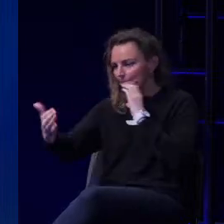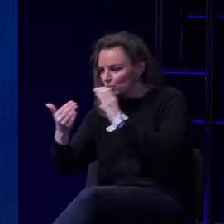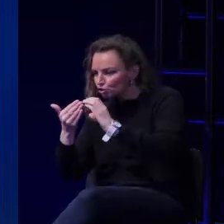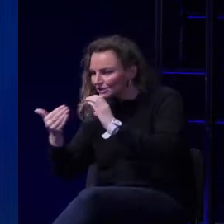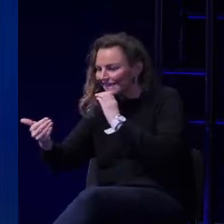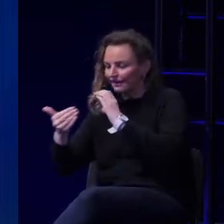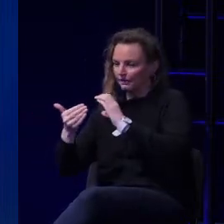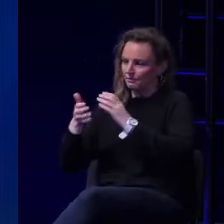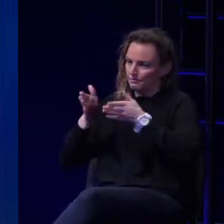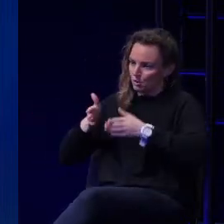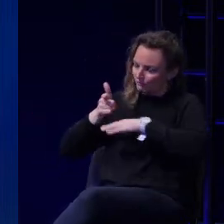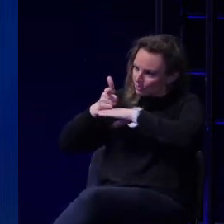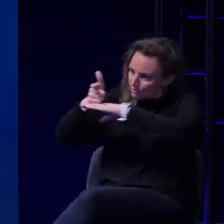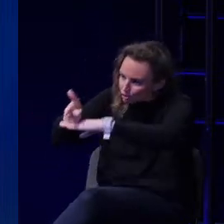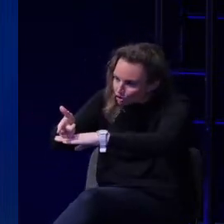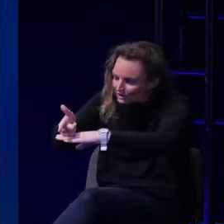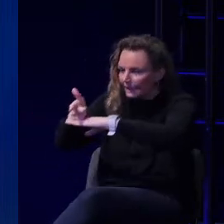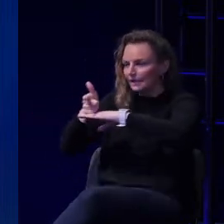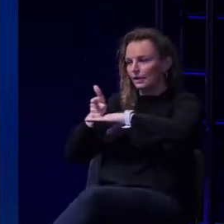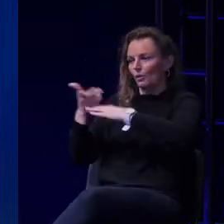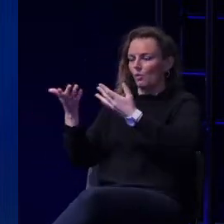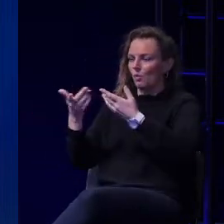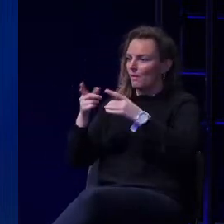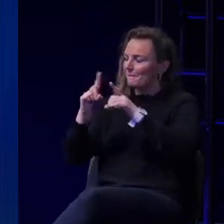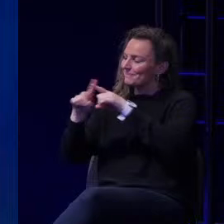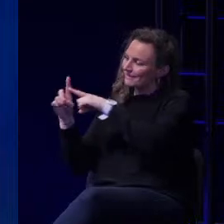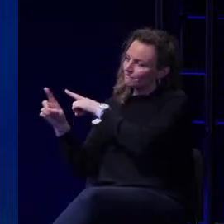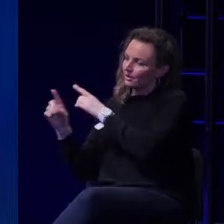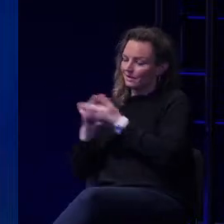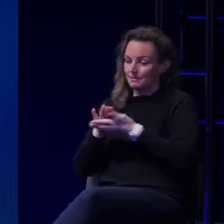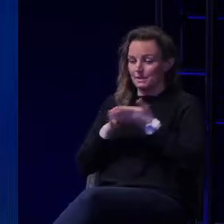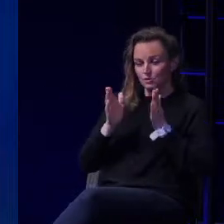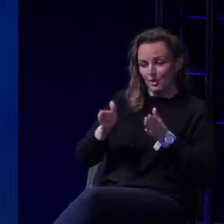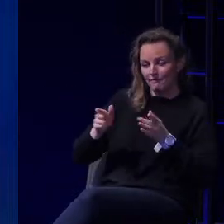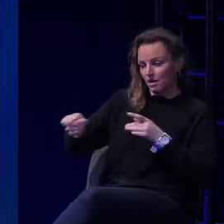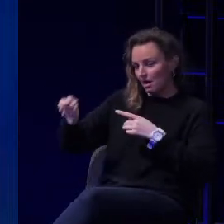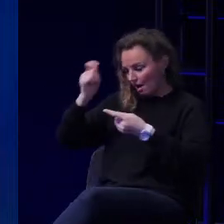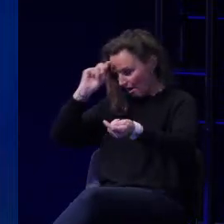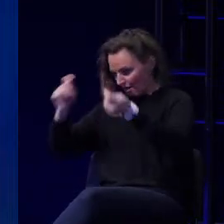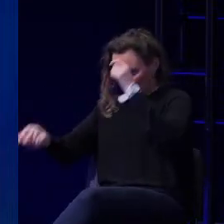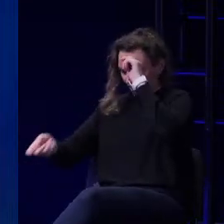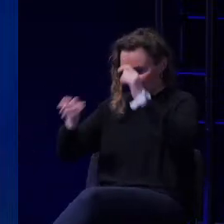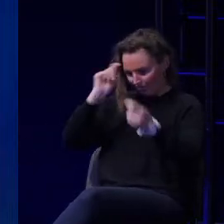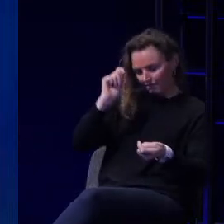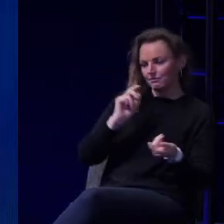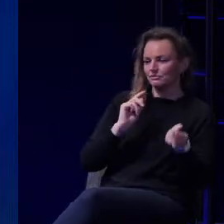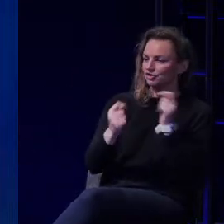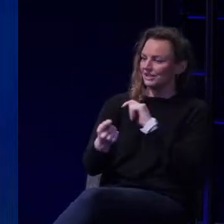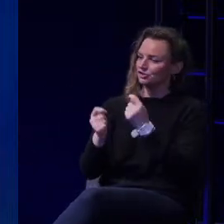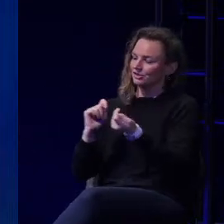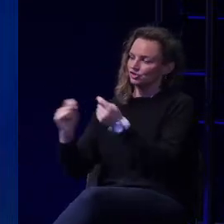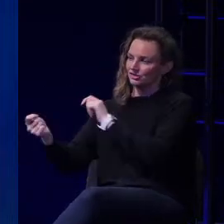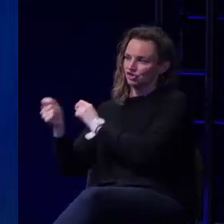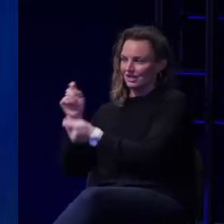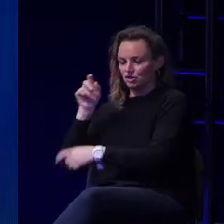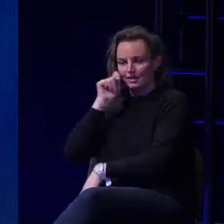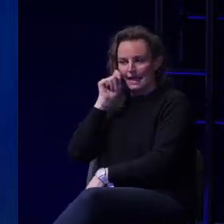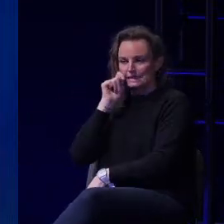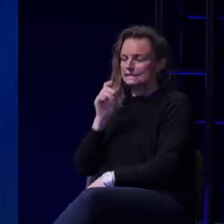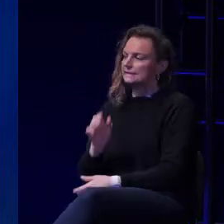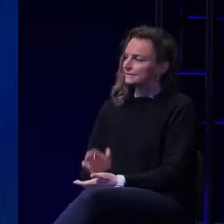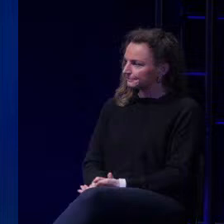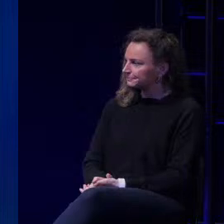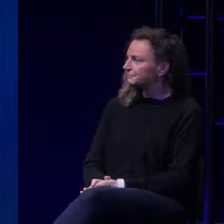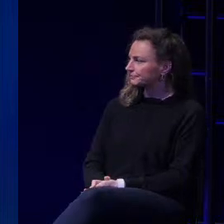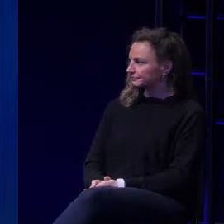to push in like almost simultaneously. You know, you have to understand. Yeah. And sometimes when that works, it's really, really good. Yeah, but I get